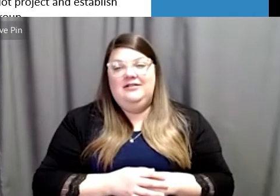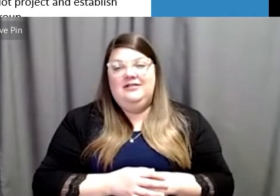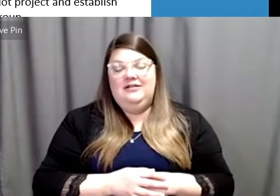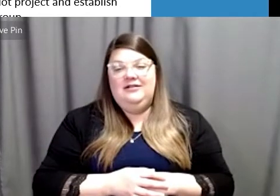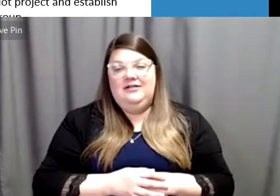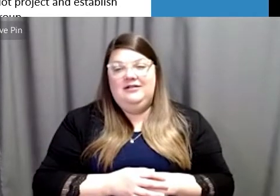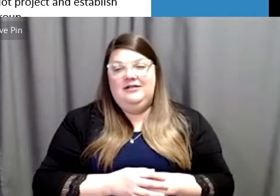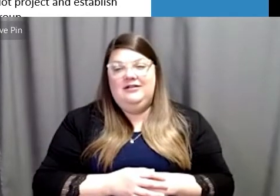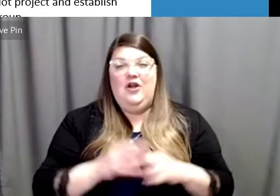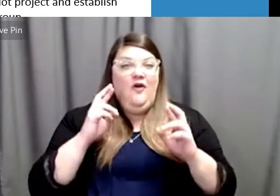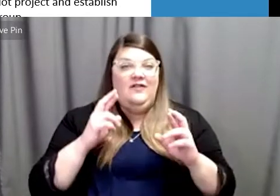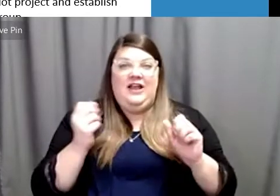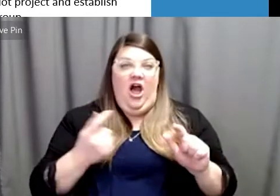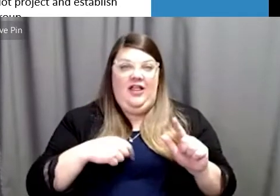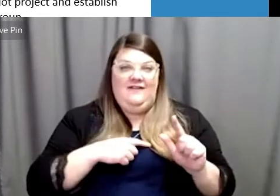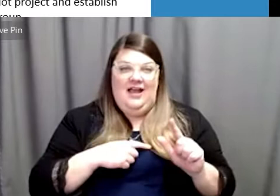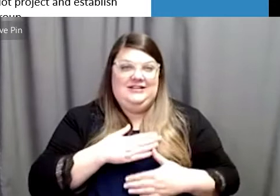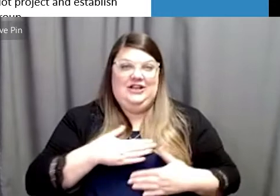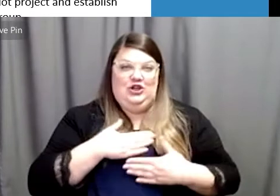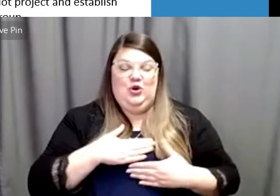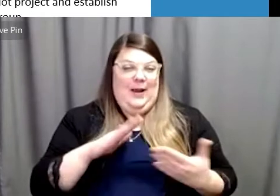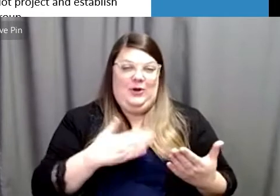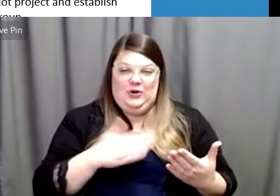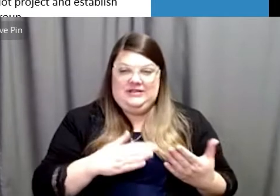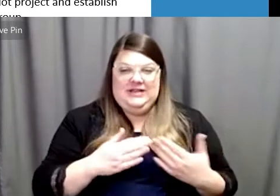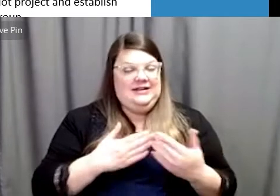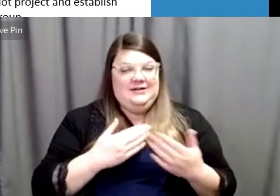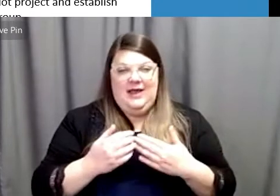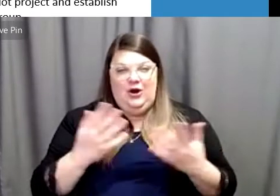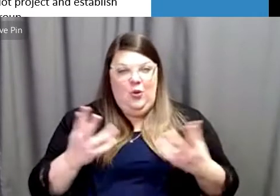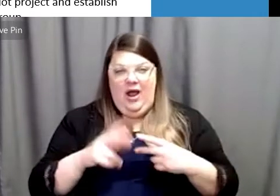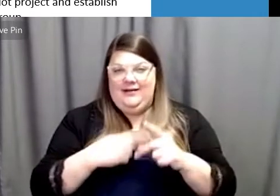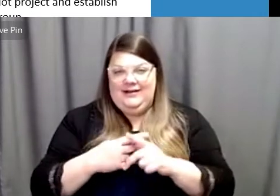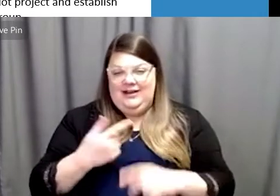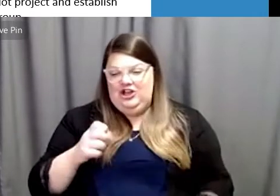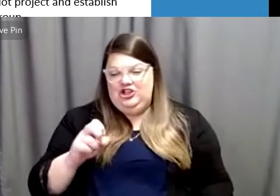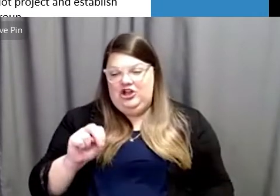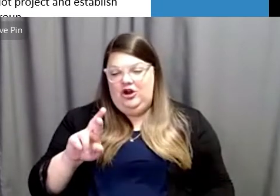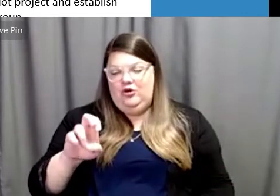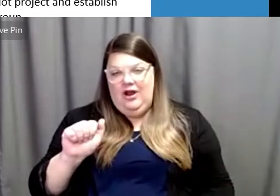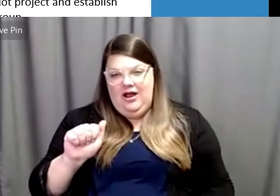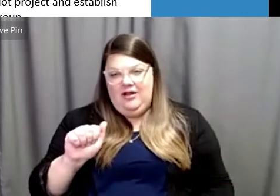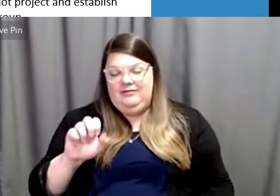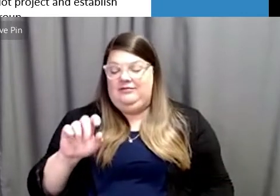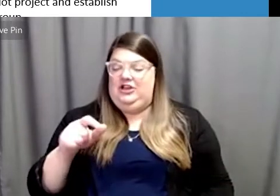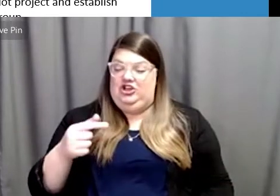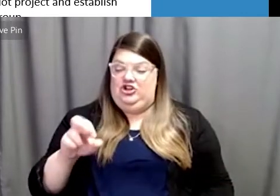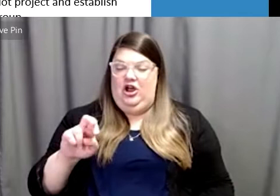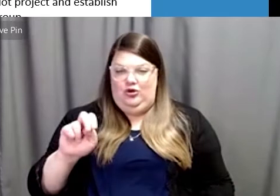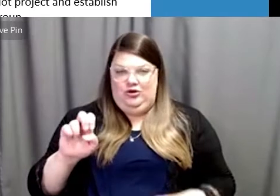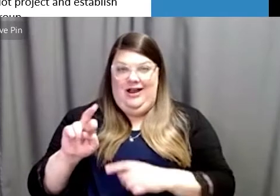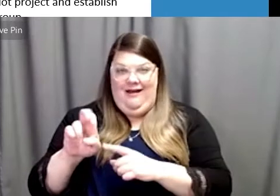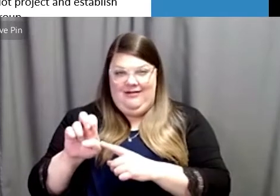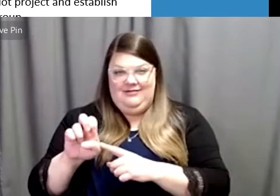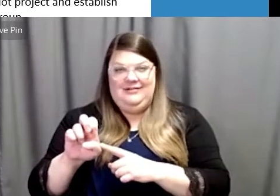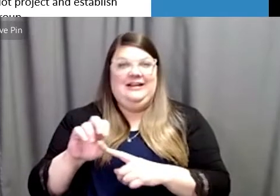I hope we all enjoy music, no matter what genre you may like, whether it be jazz,